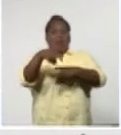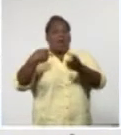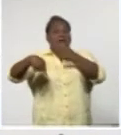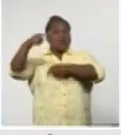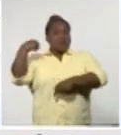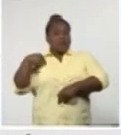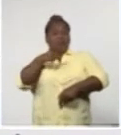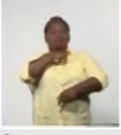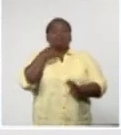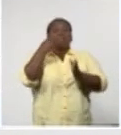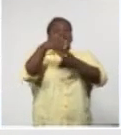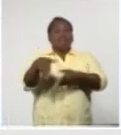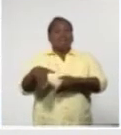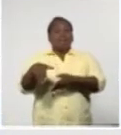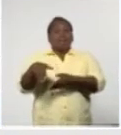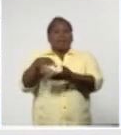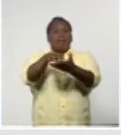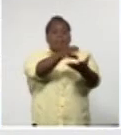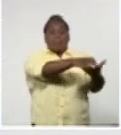5.25%.